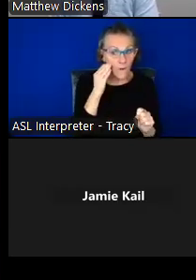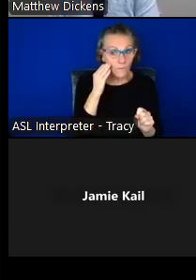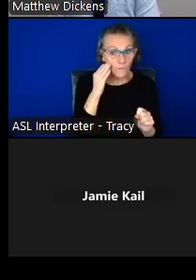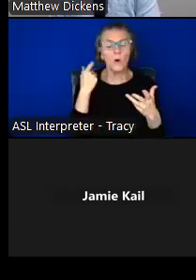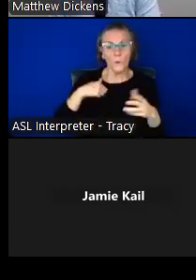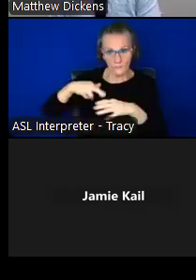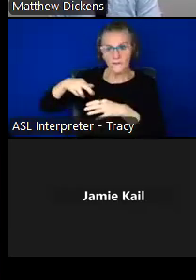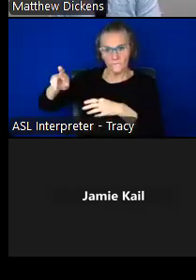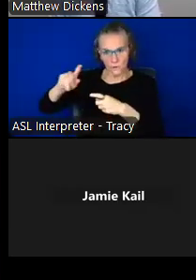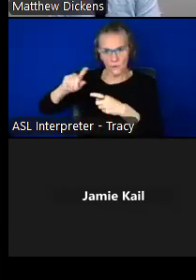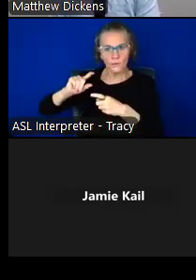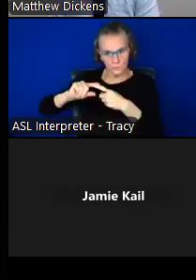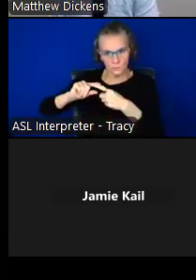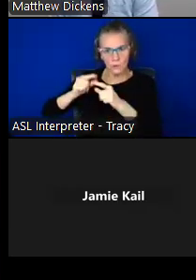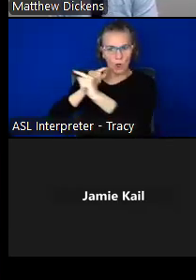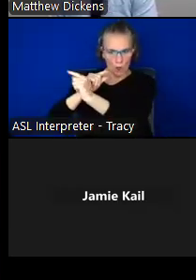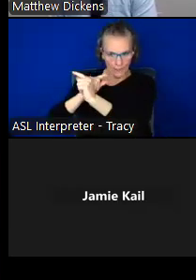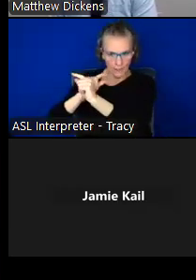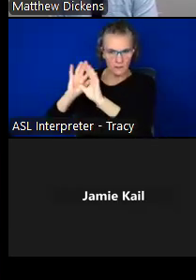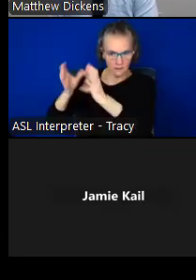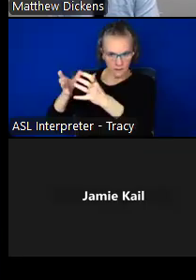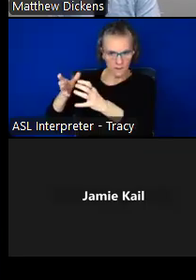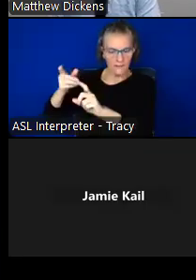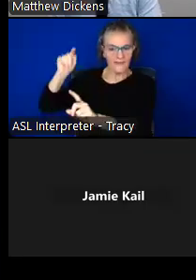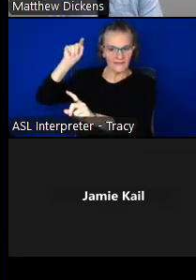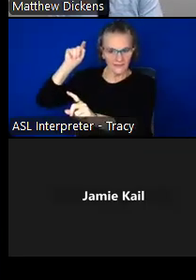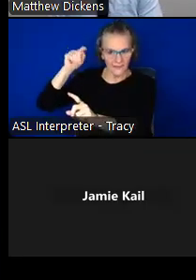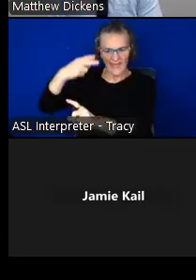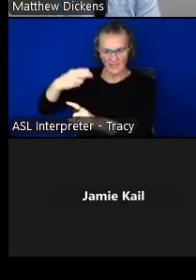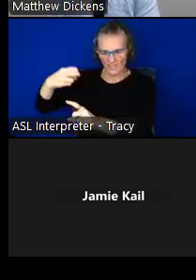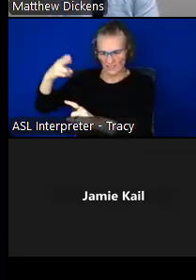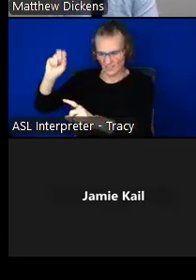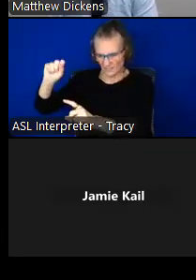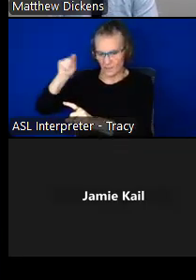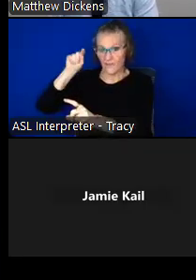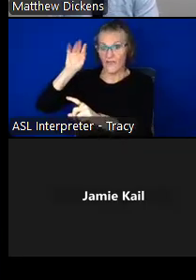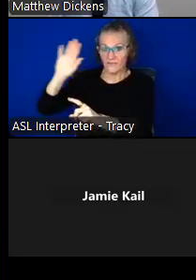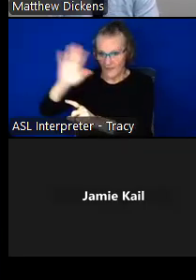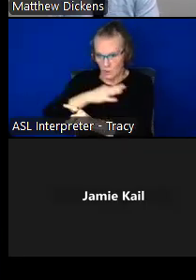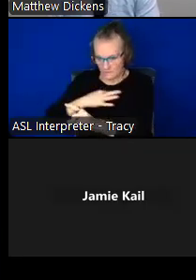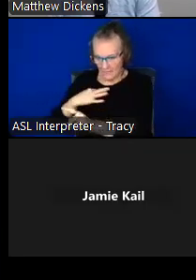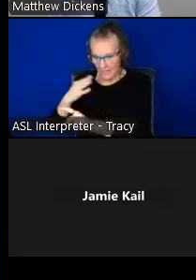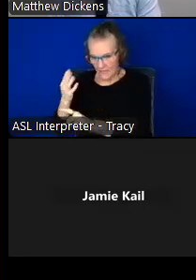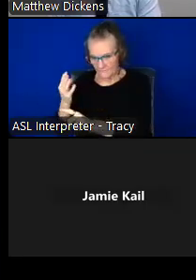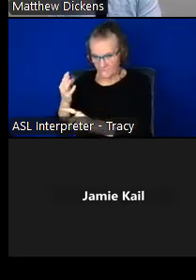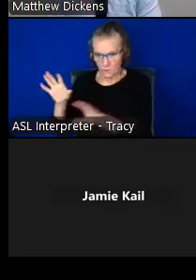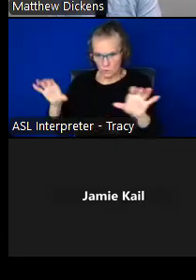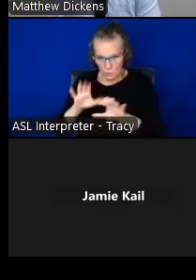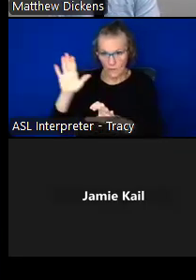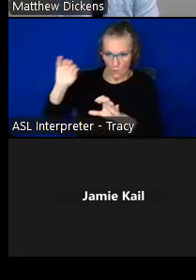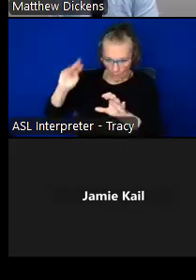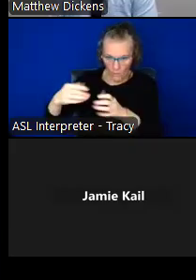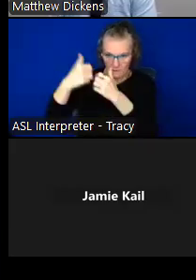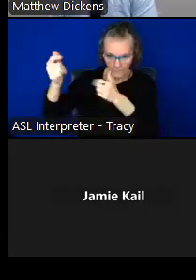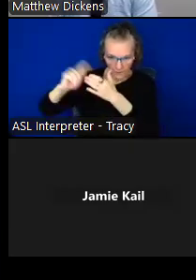the referral to guardianship, and then guardianship, Health and Human Services guardianship staff go out and then they do their own